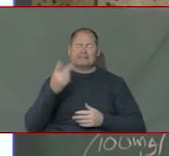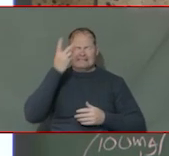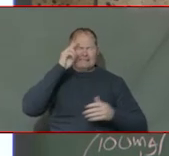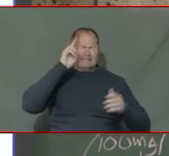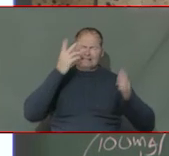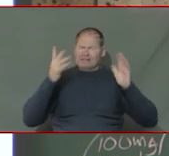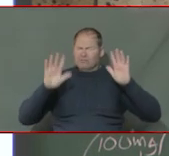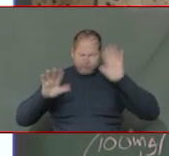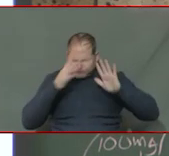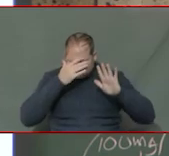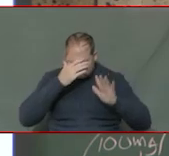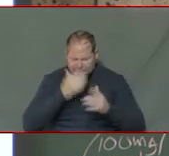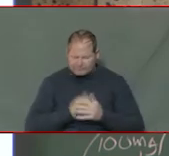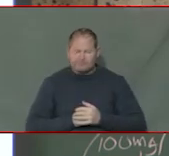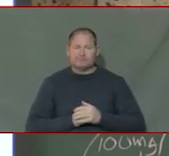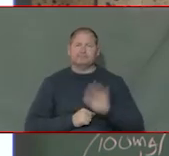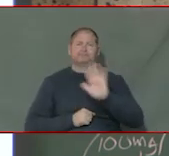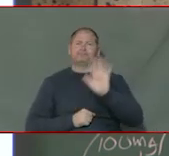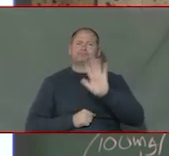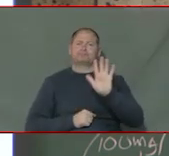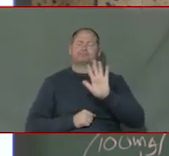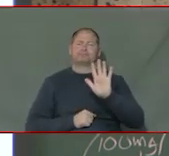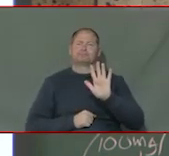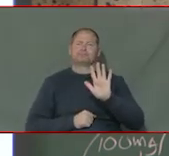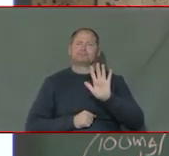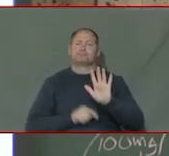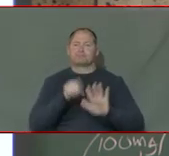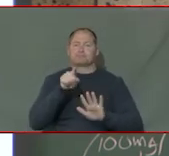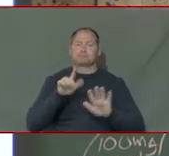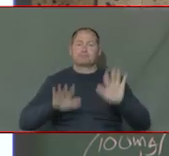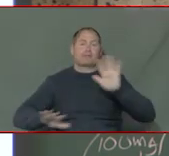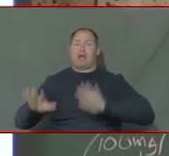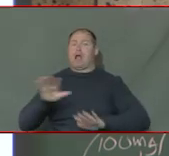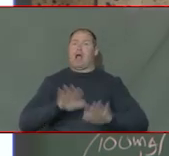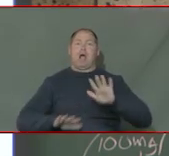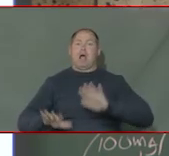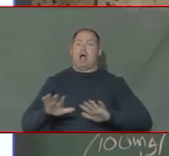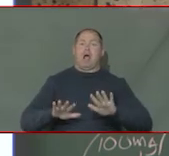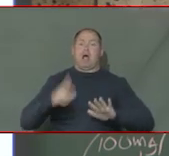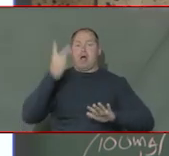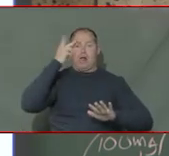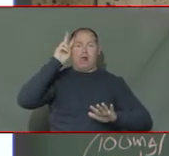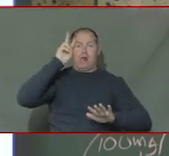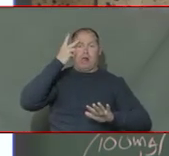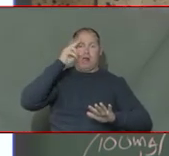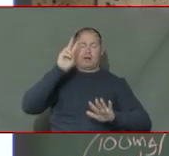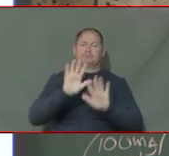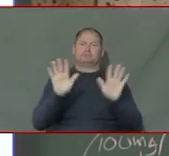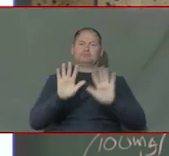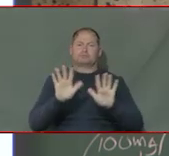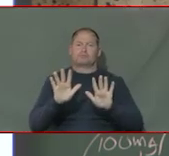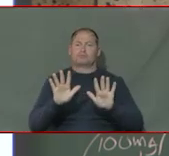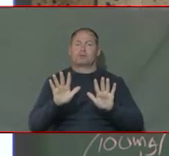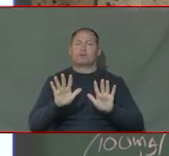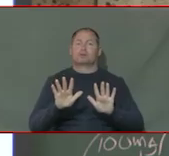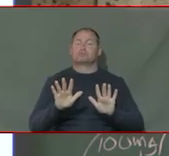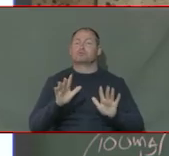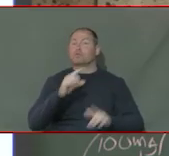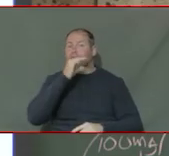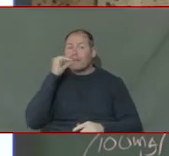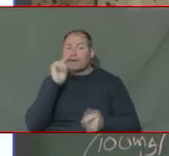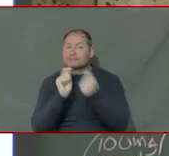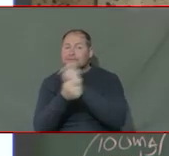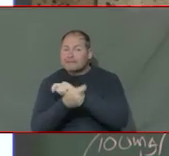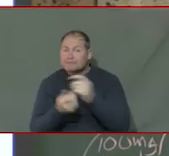year by using these words just the way they want. I can't call Thabo Mathabo. It's